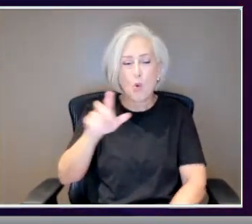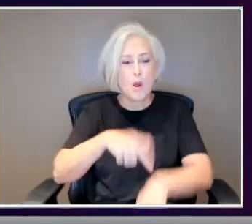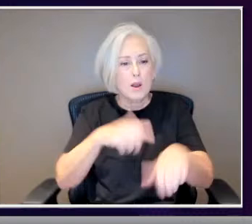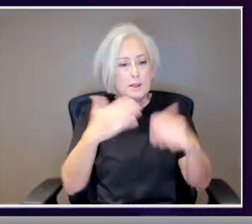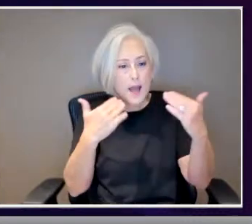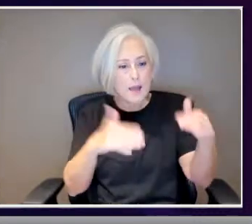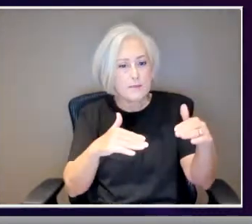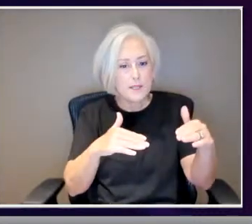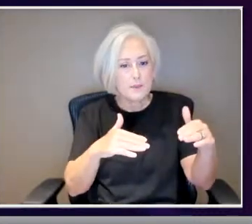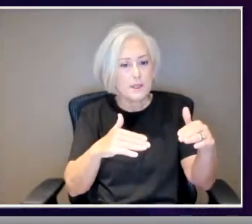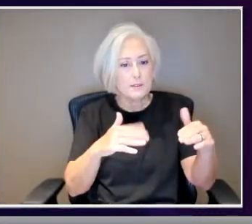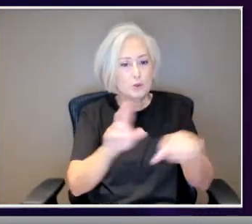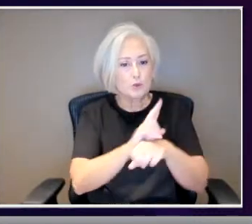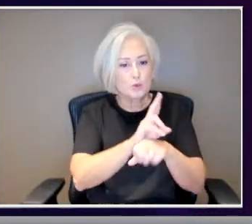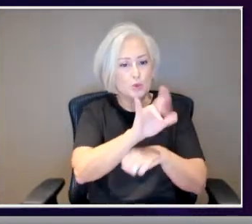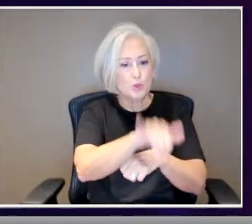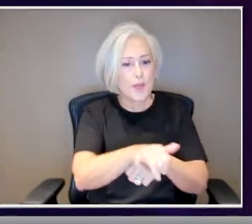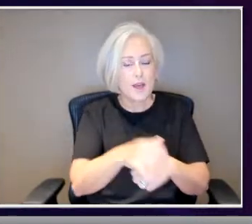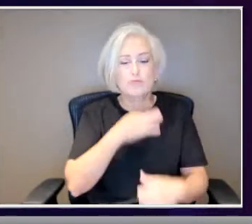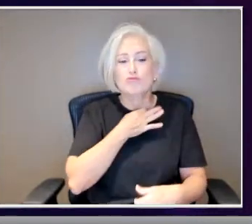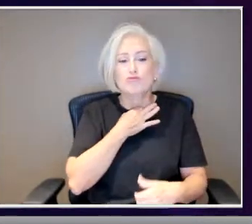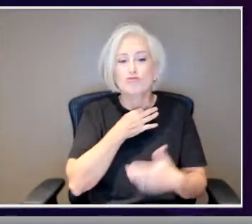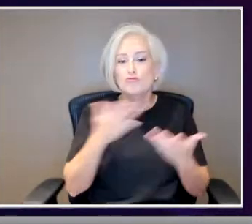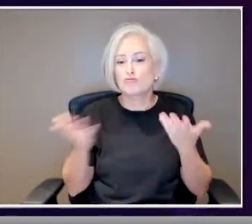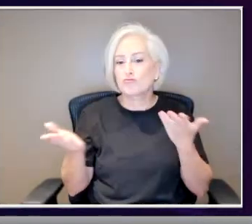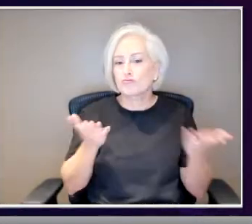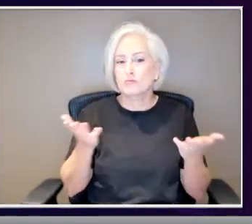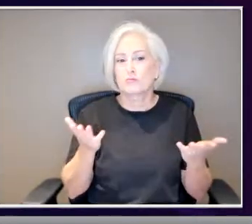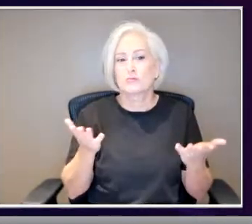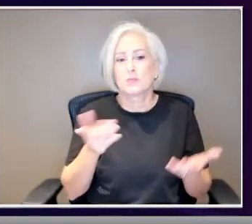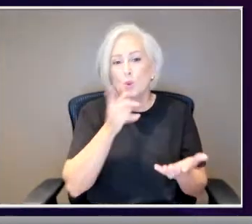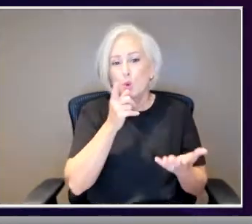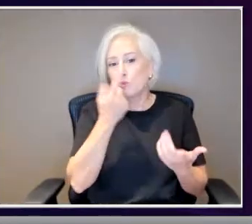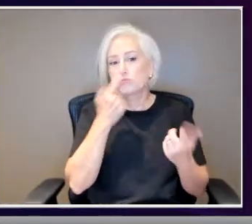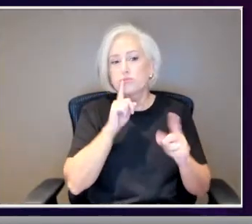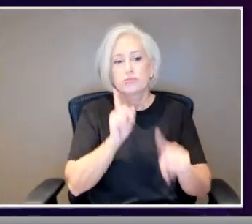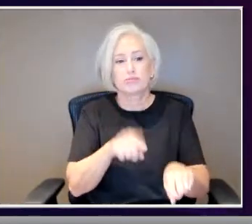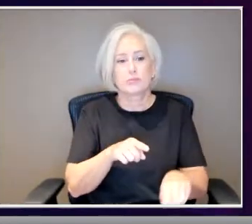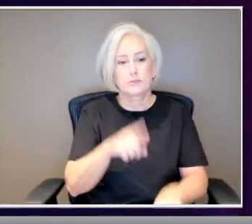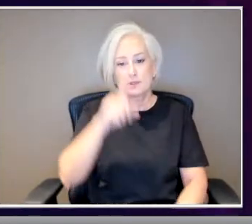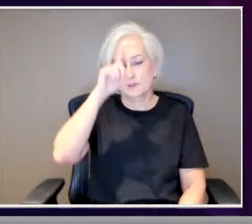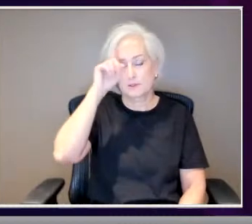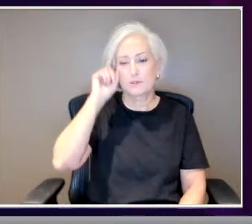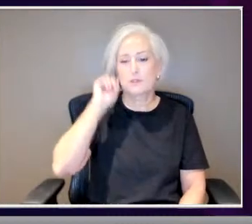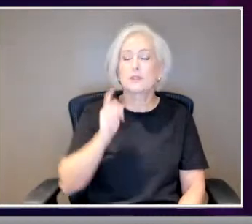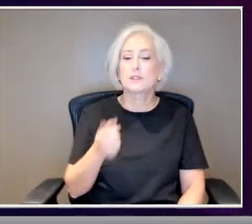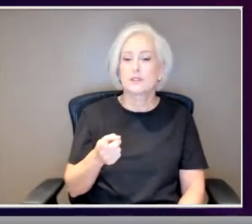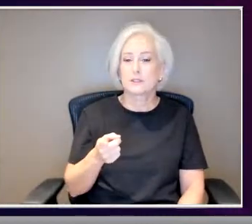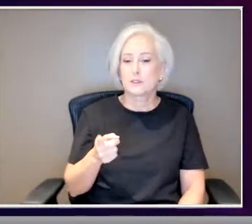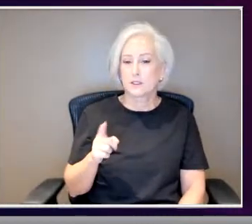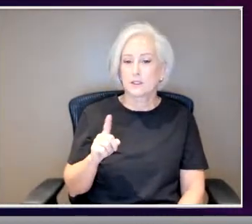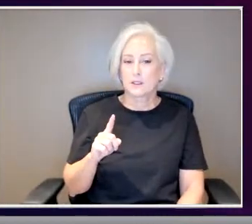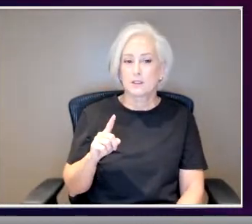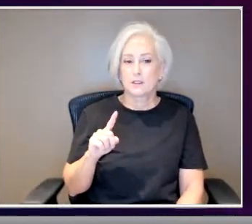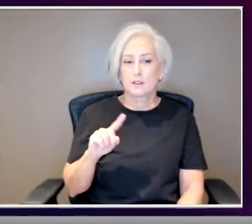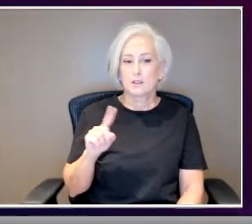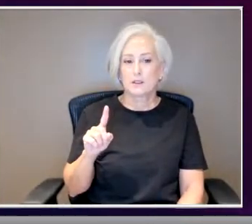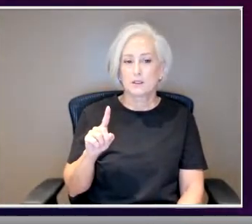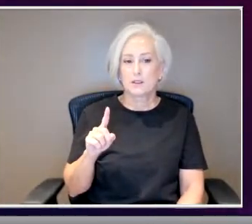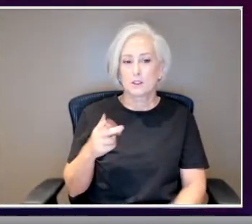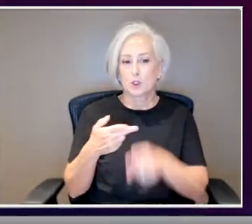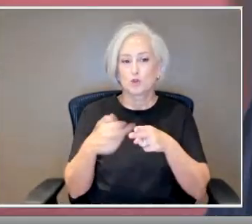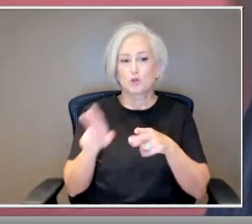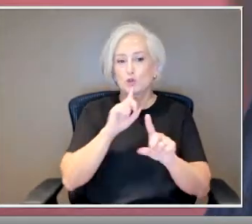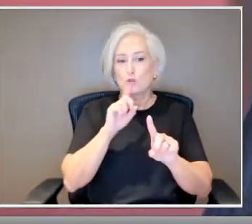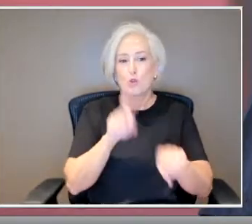LVAD for this long? Dr. Shaw or Danter or Tess, which one of you wants Zubair, to? do you want to? I mean, the short